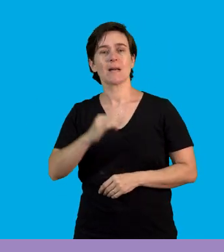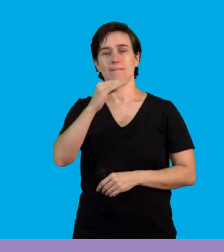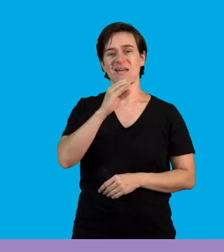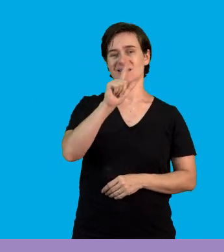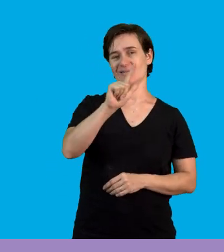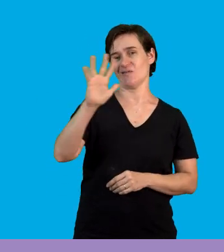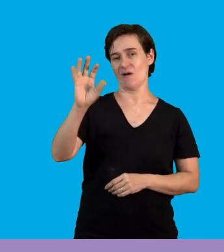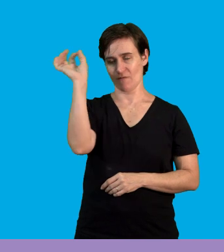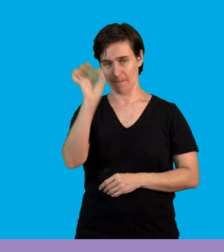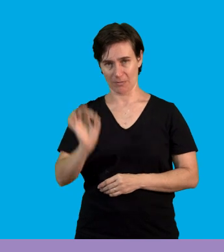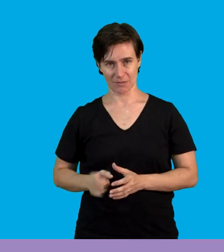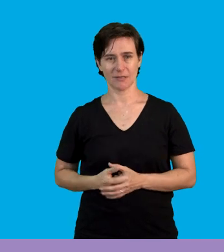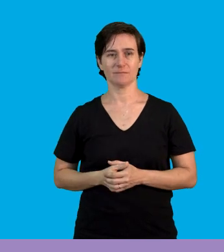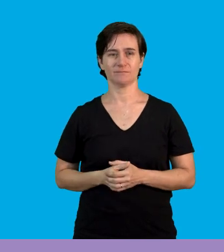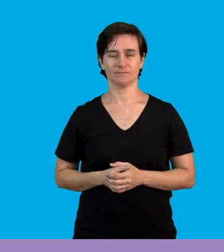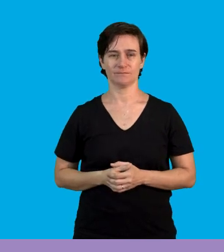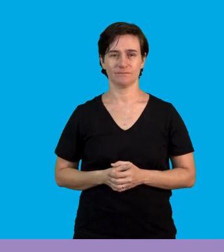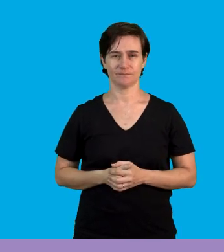it 100.